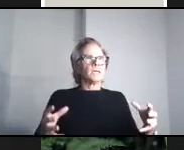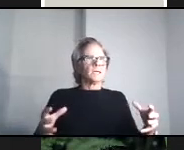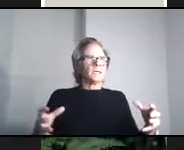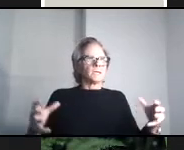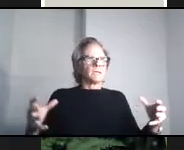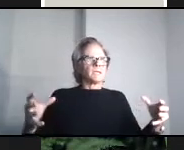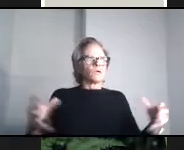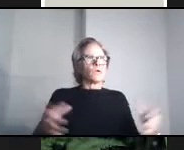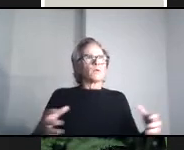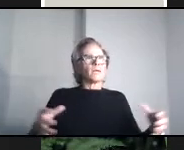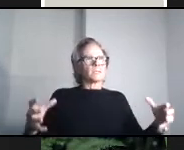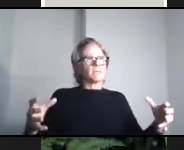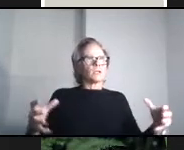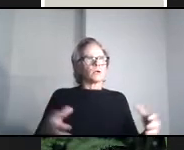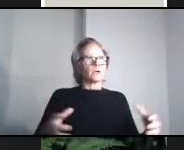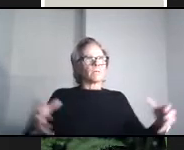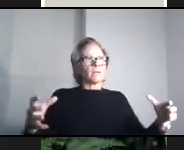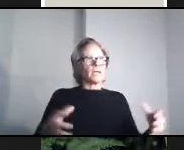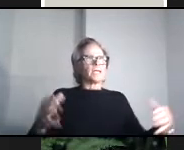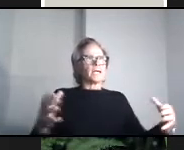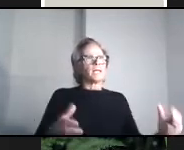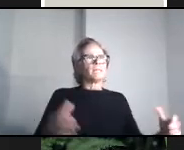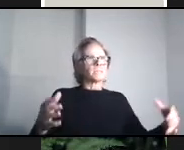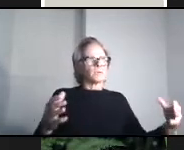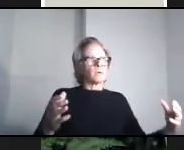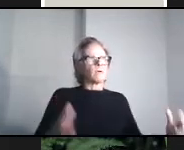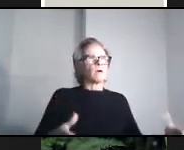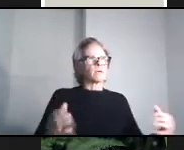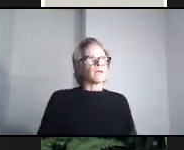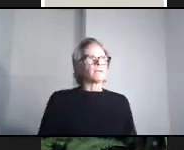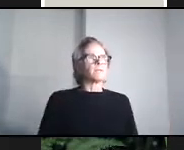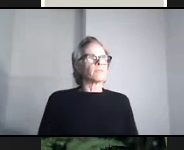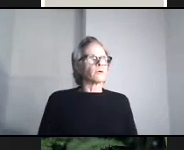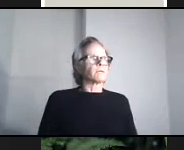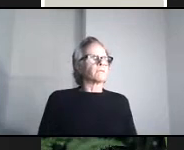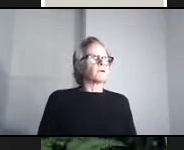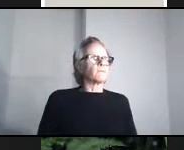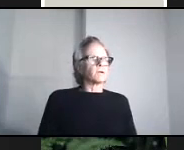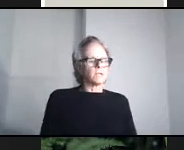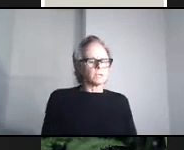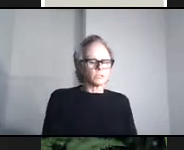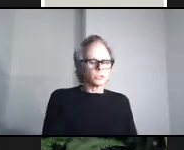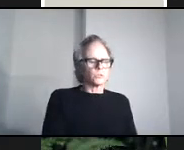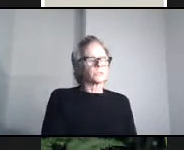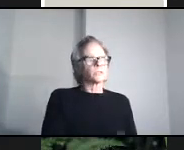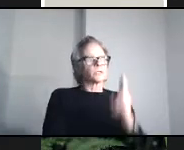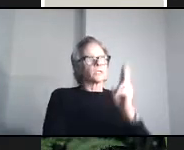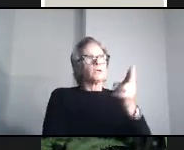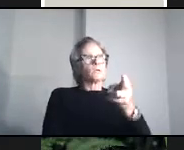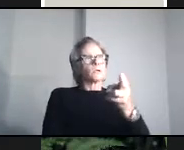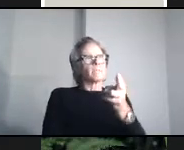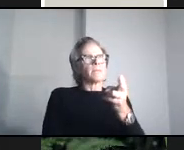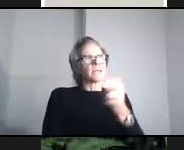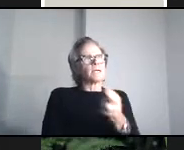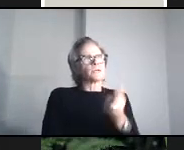be incorporating some of the learn play elements that are a part of library programming for our very youngest children. So